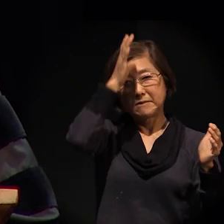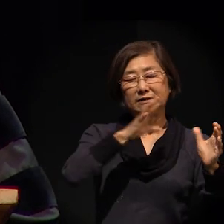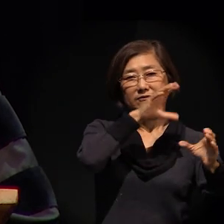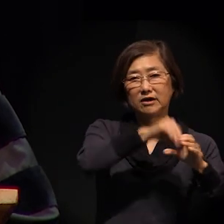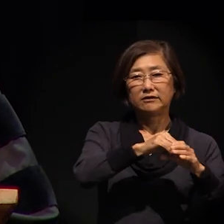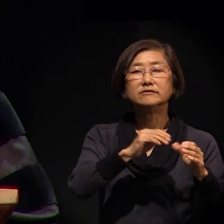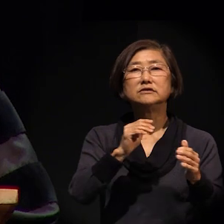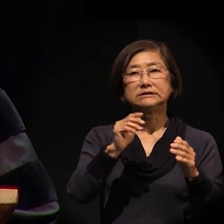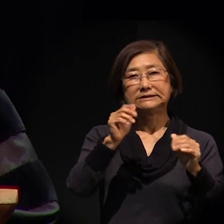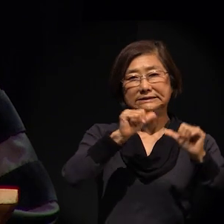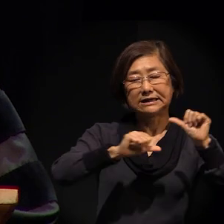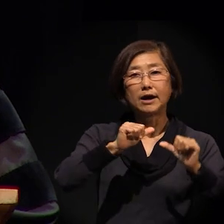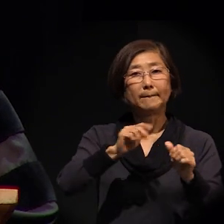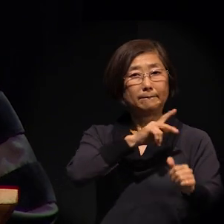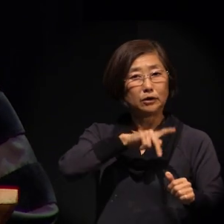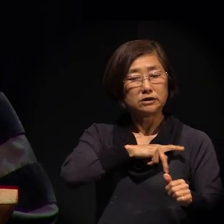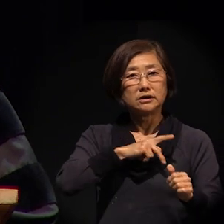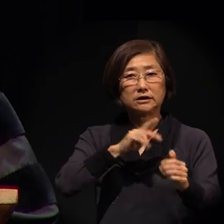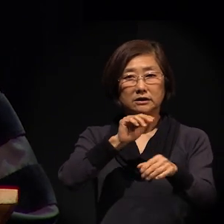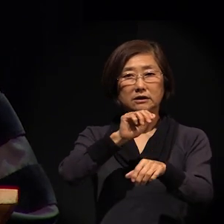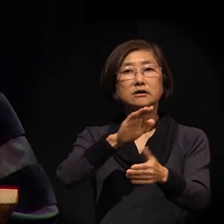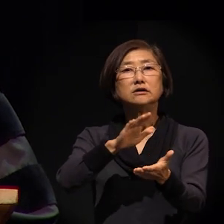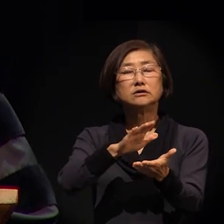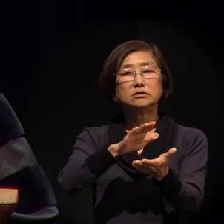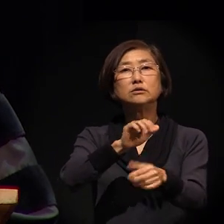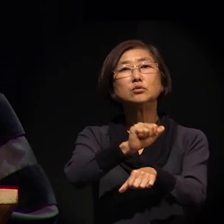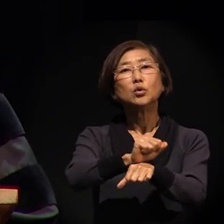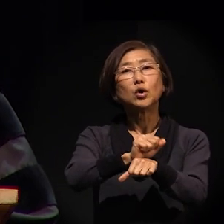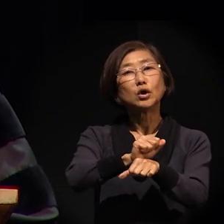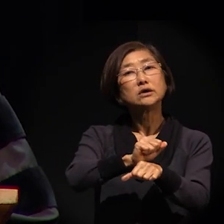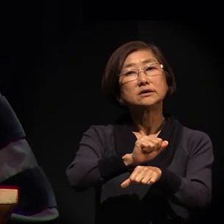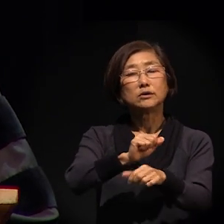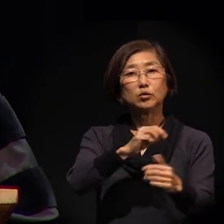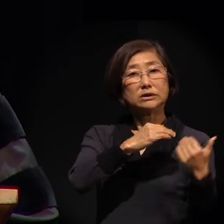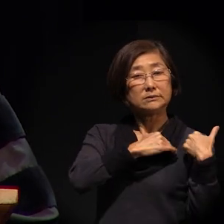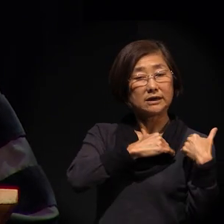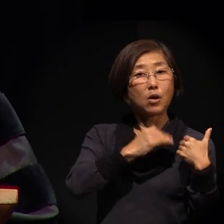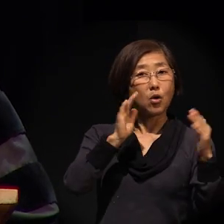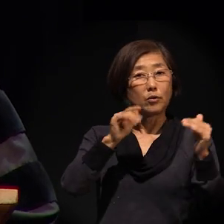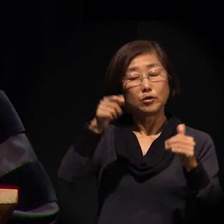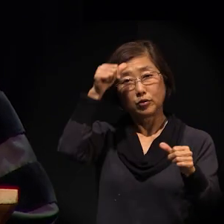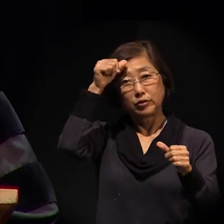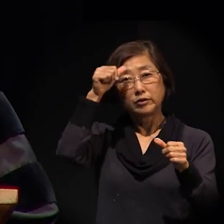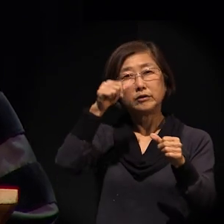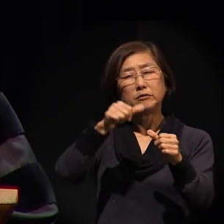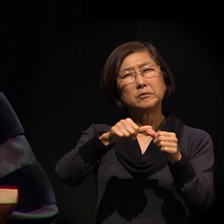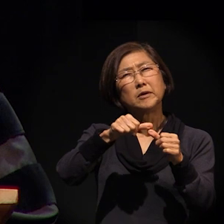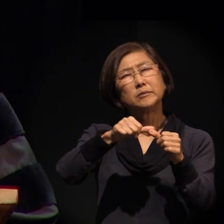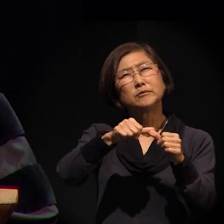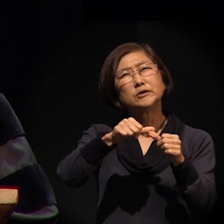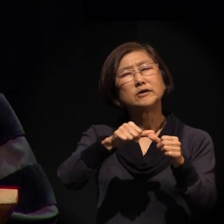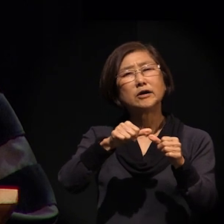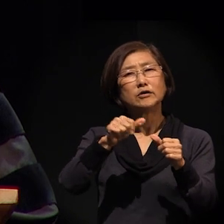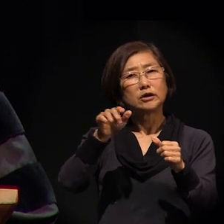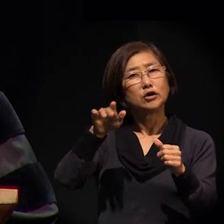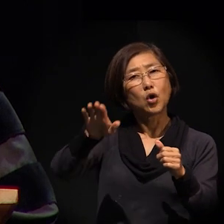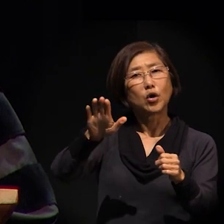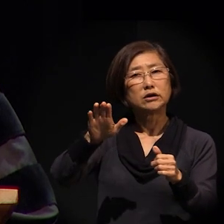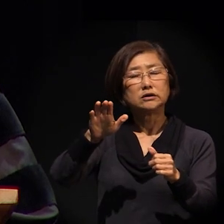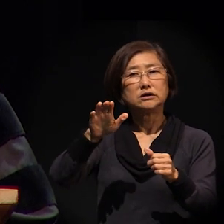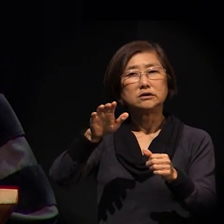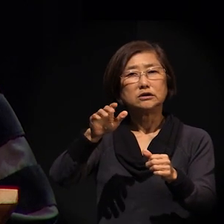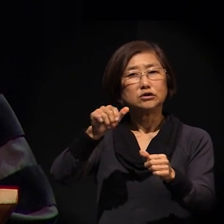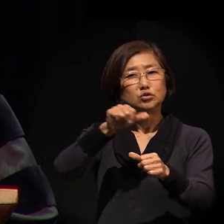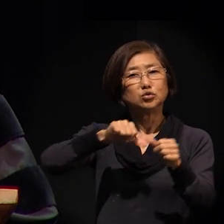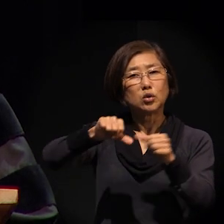men. Along with your personal and occupational responsibilities, I hope you remain mindful of